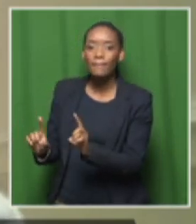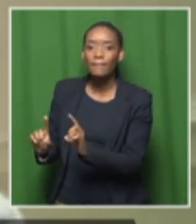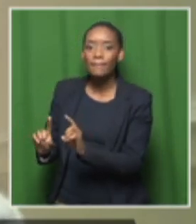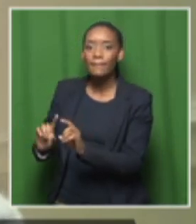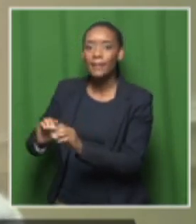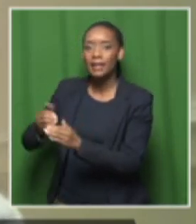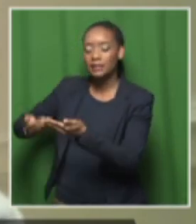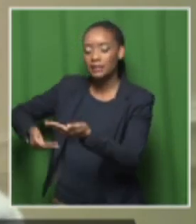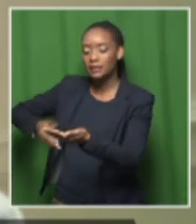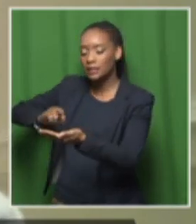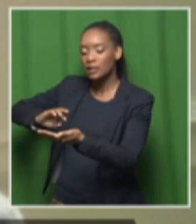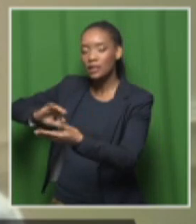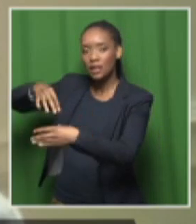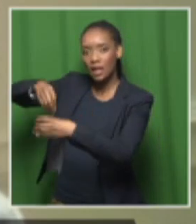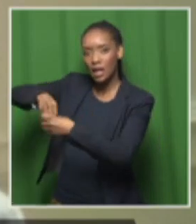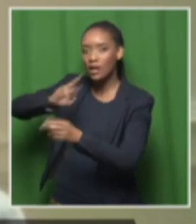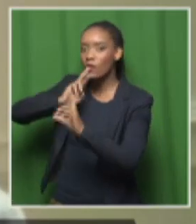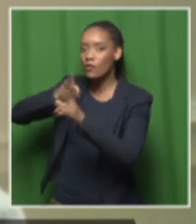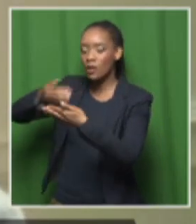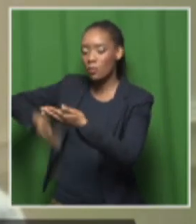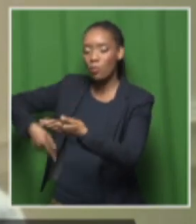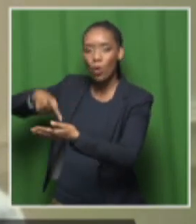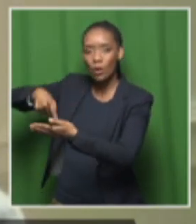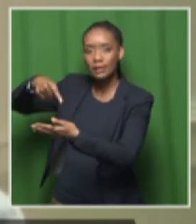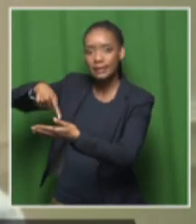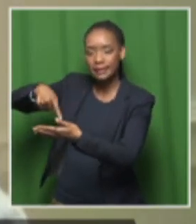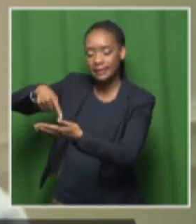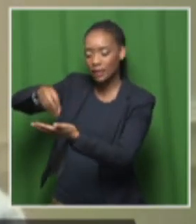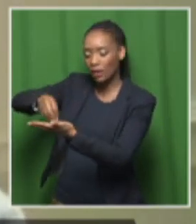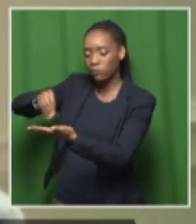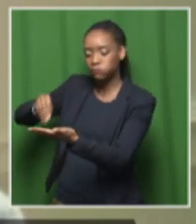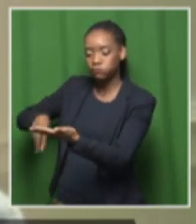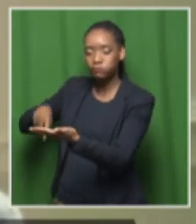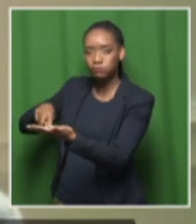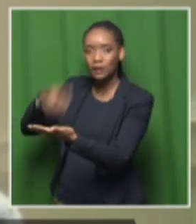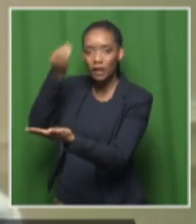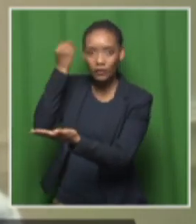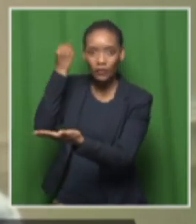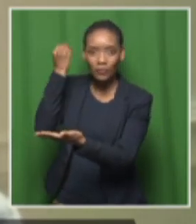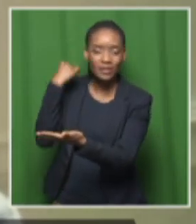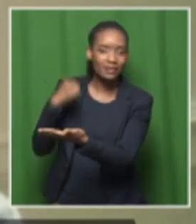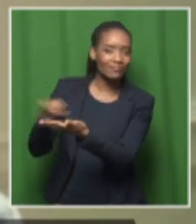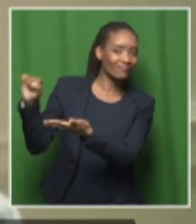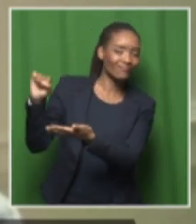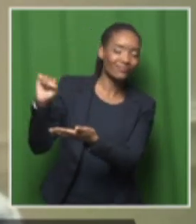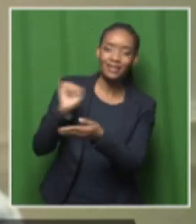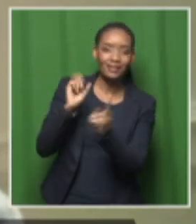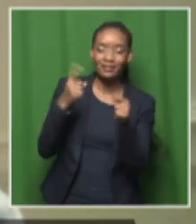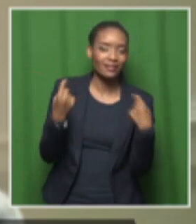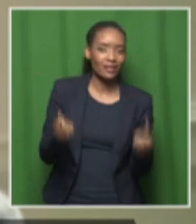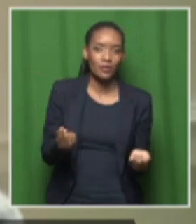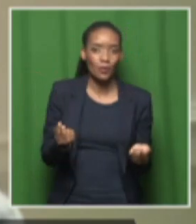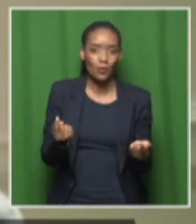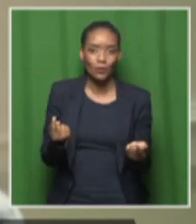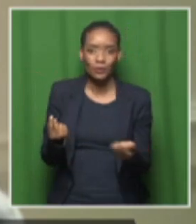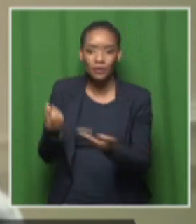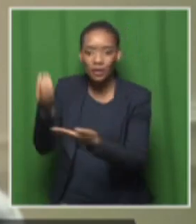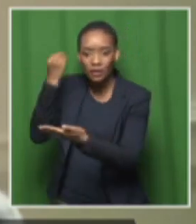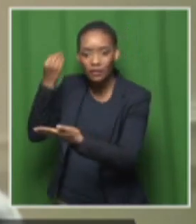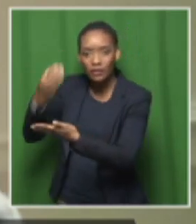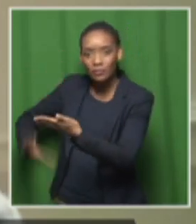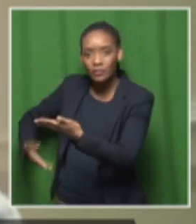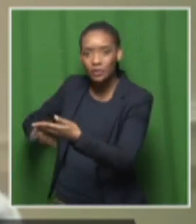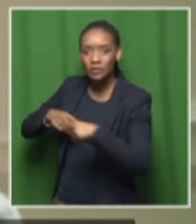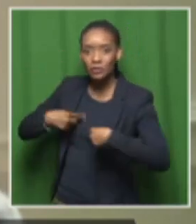of the report cannot be ignored, because they are pointing us, the Hawks